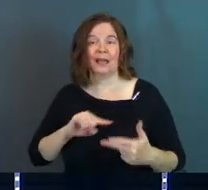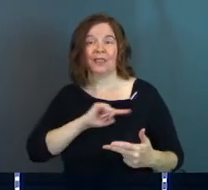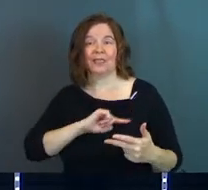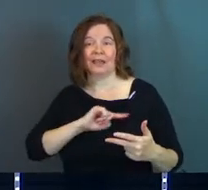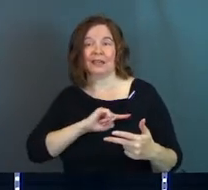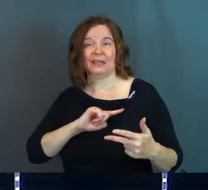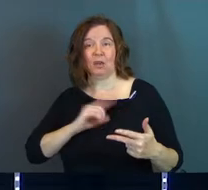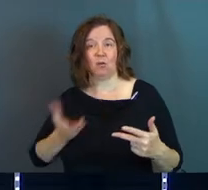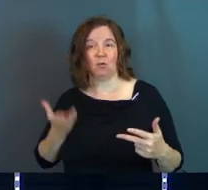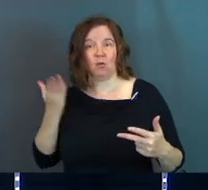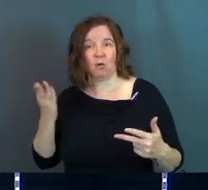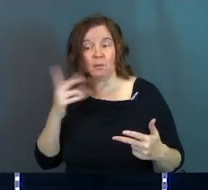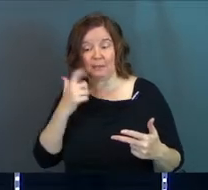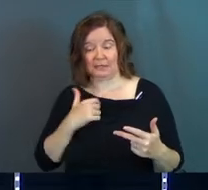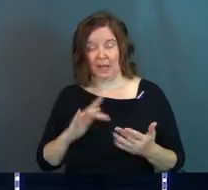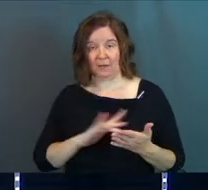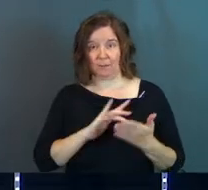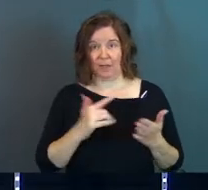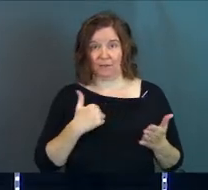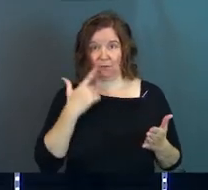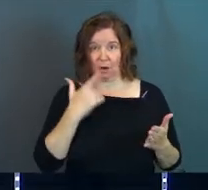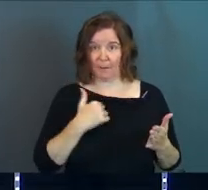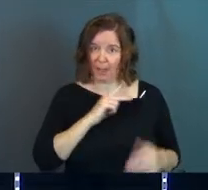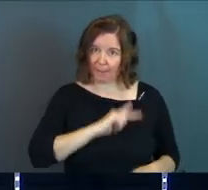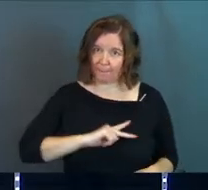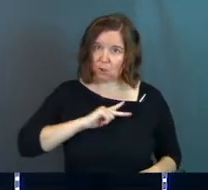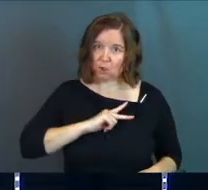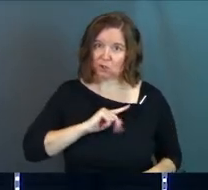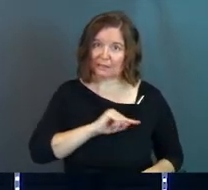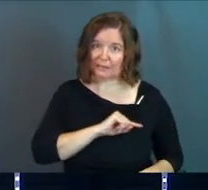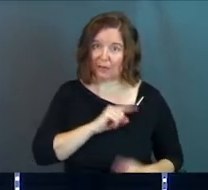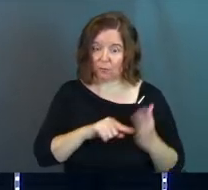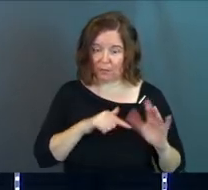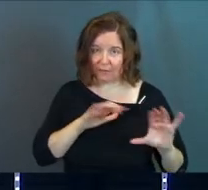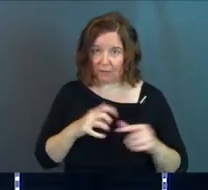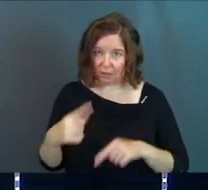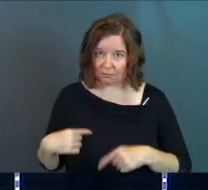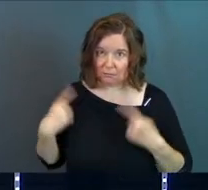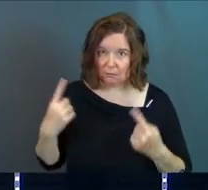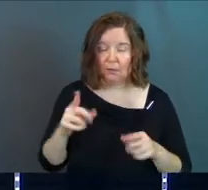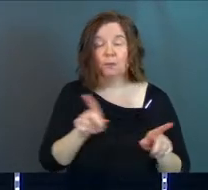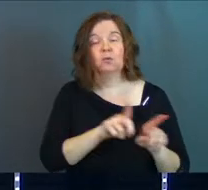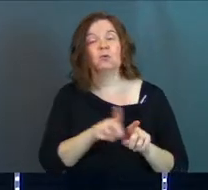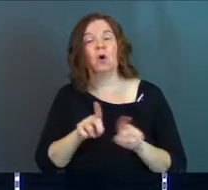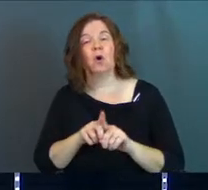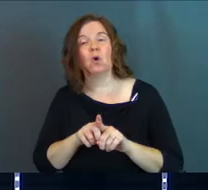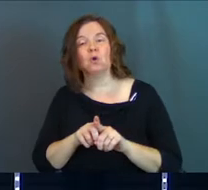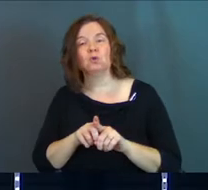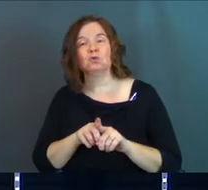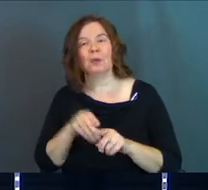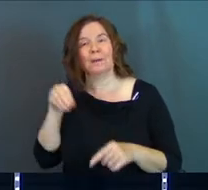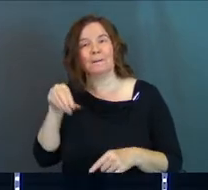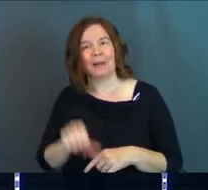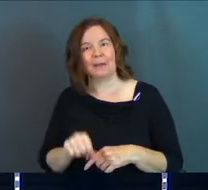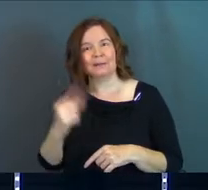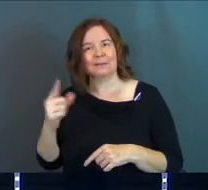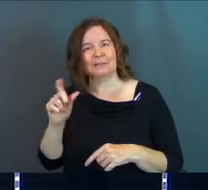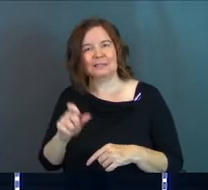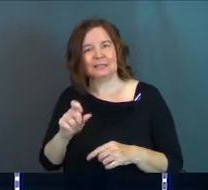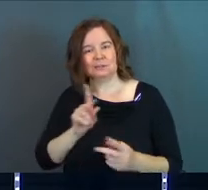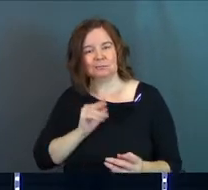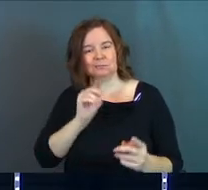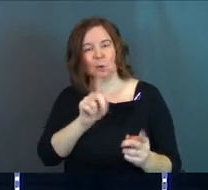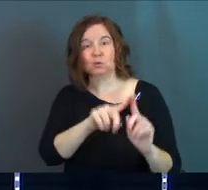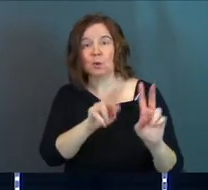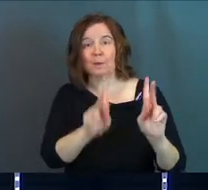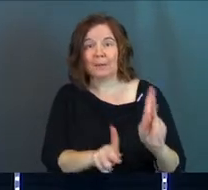because not only do I have to pay for my personal guilt for what I've done, but there's also compensation that sometimes needs to go to